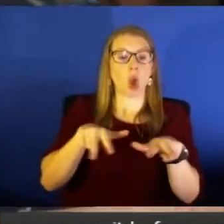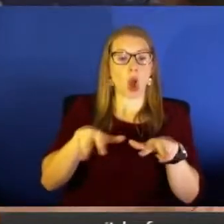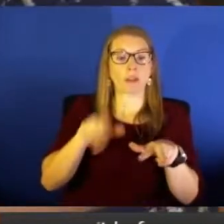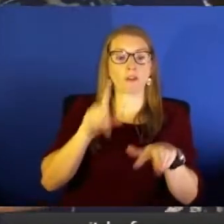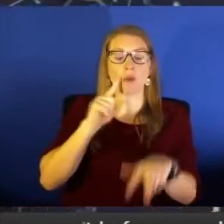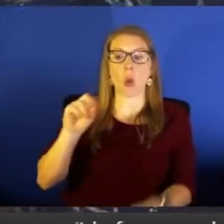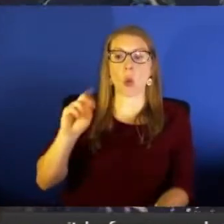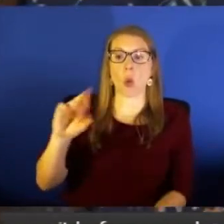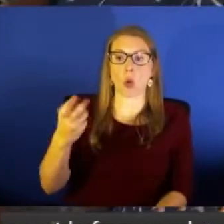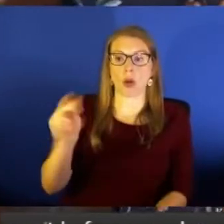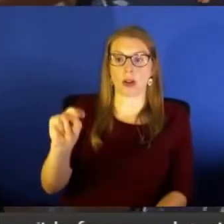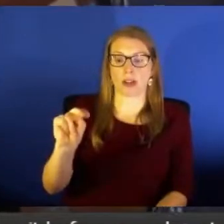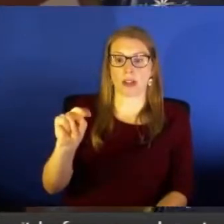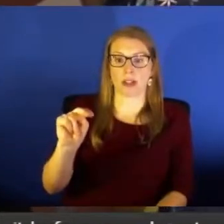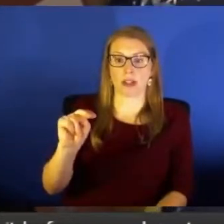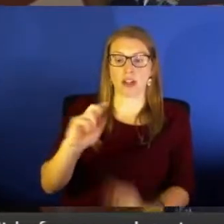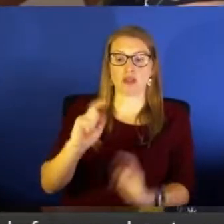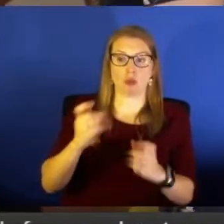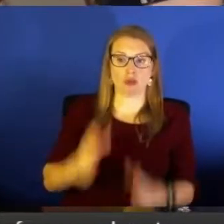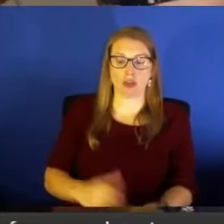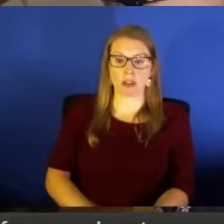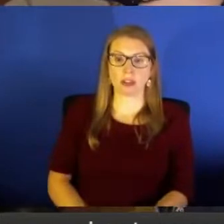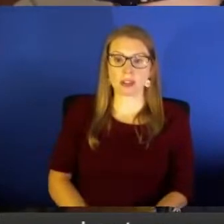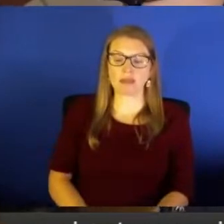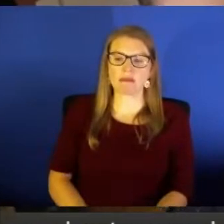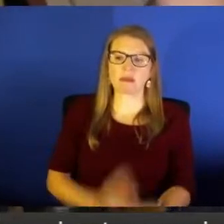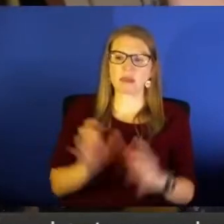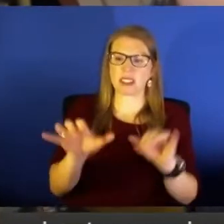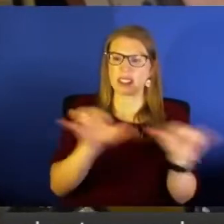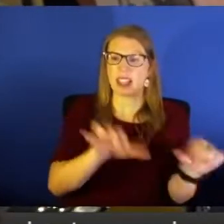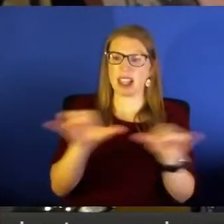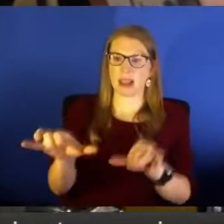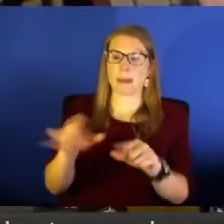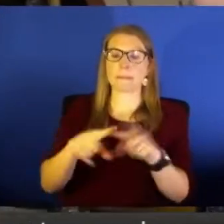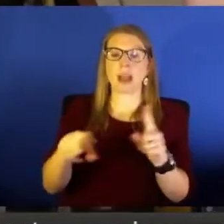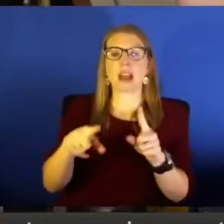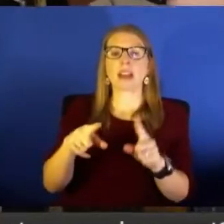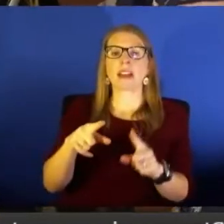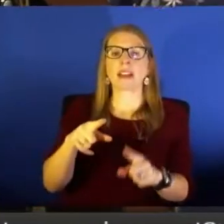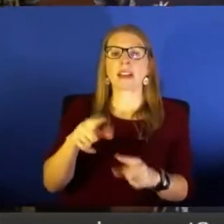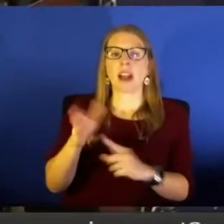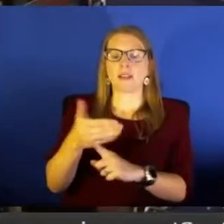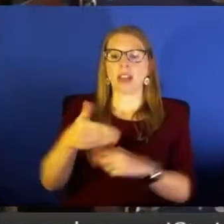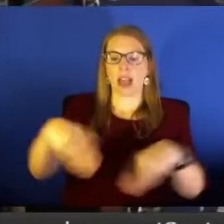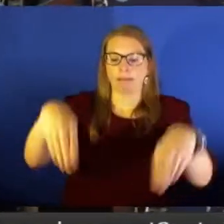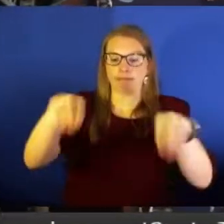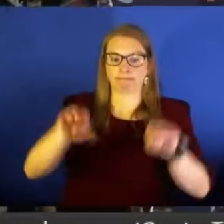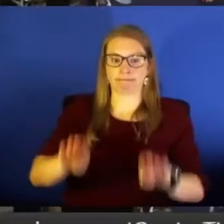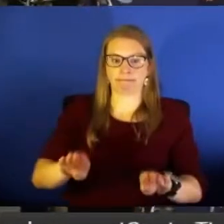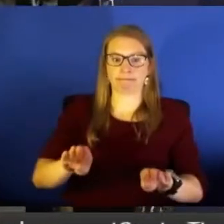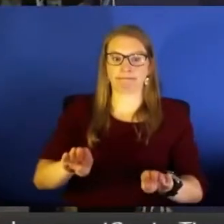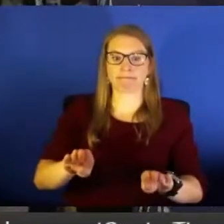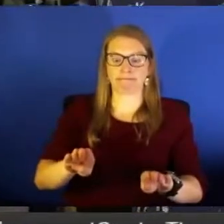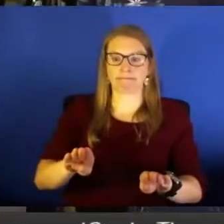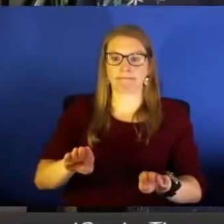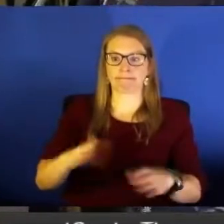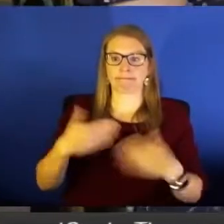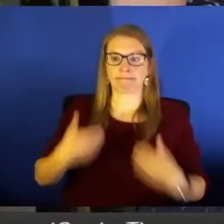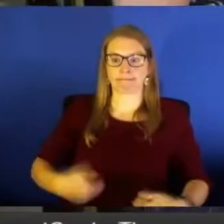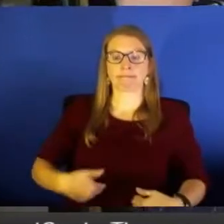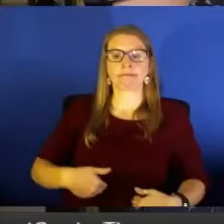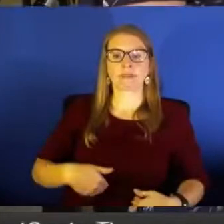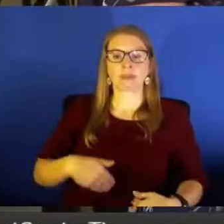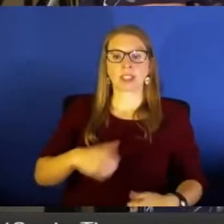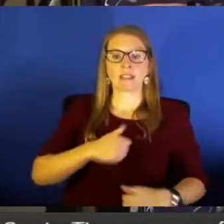so it mirrors that process, but the difference being draping a flag over the patient's body, and I think veterans would salute as